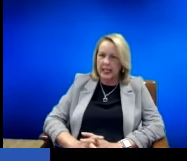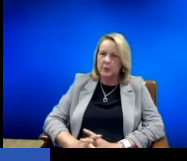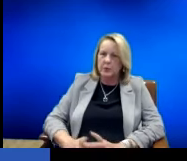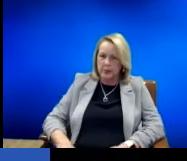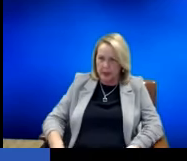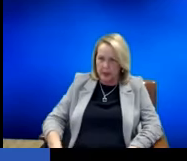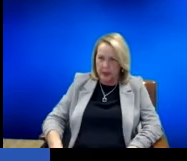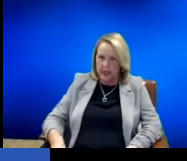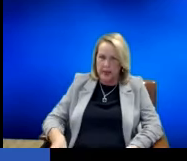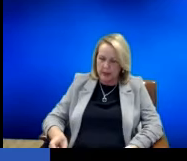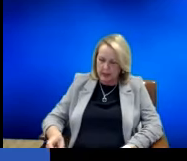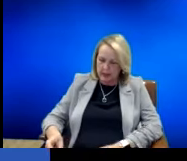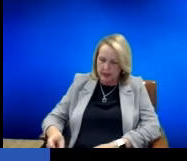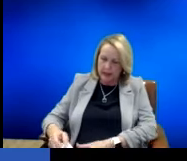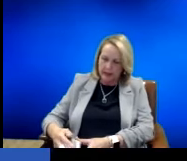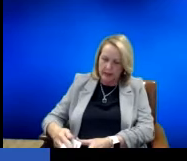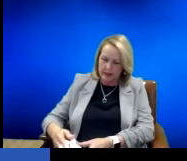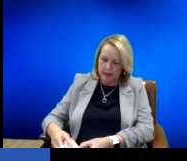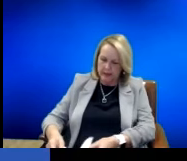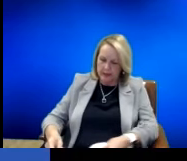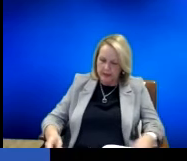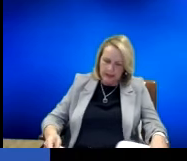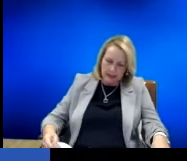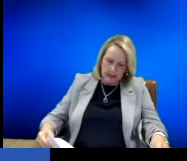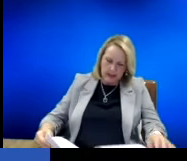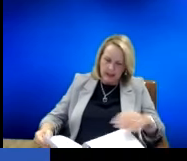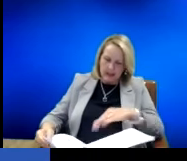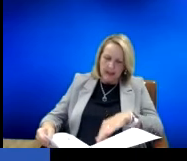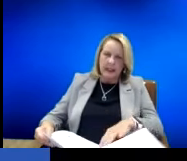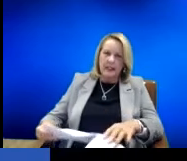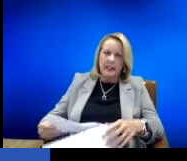Texas ABLE program.